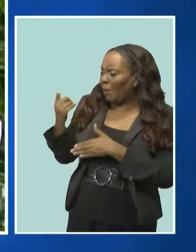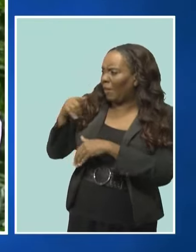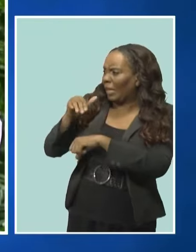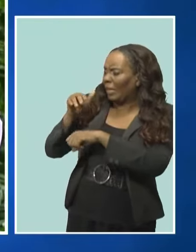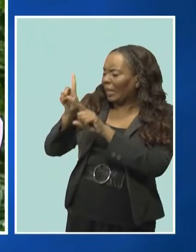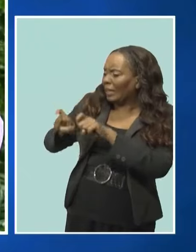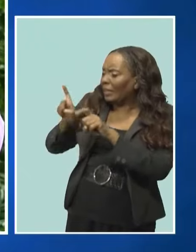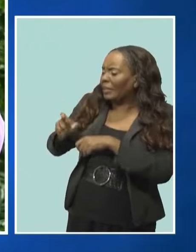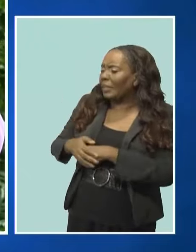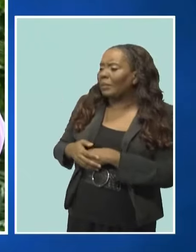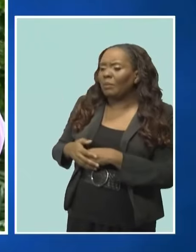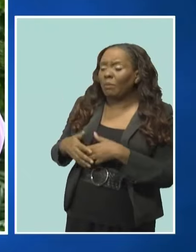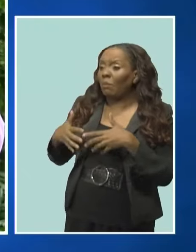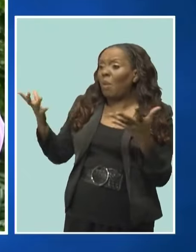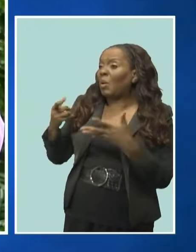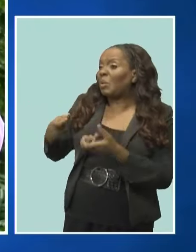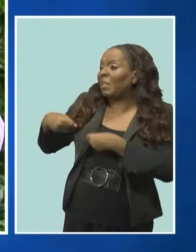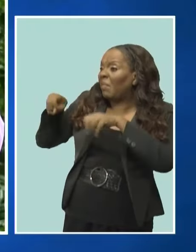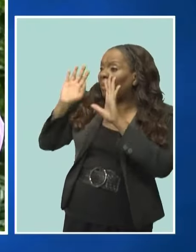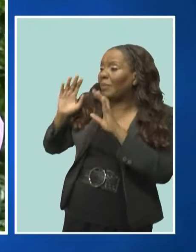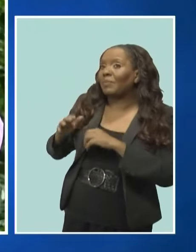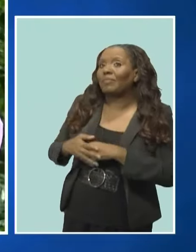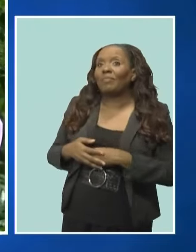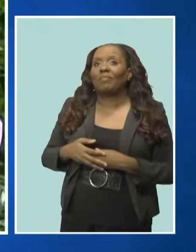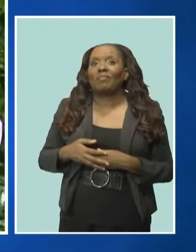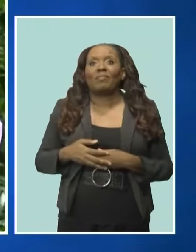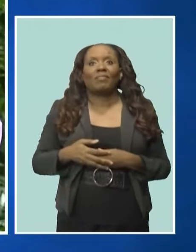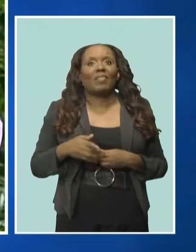that you had to sacrifice, to give up? Screen time.